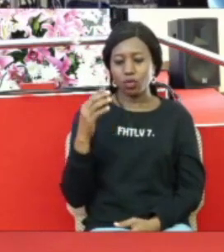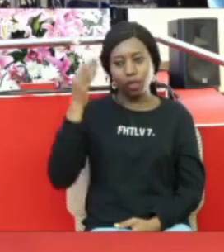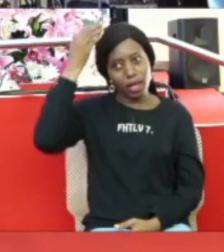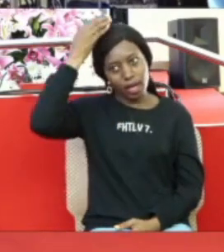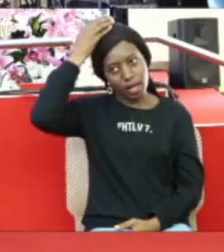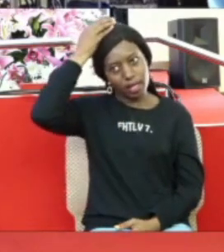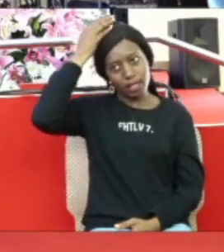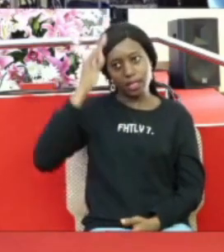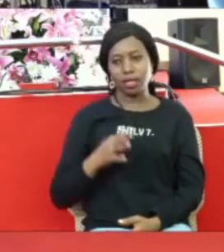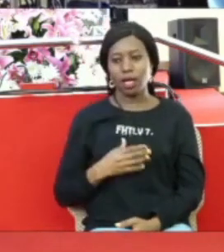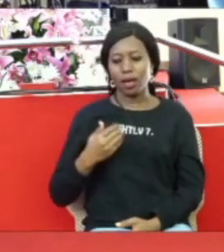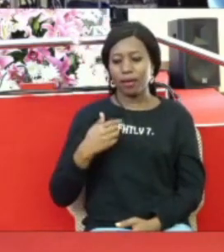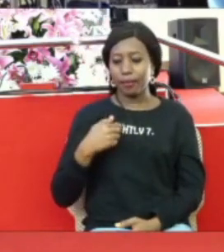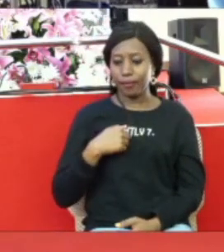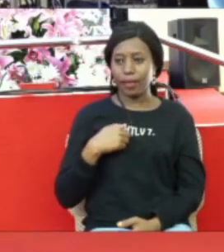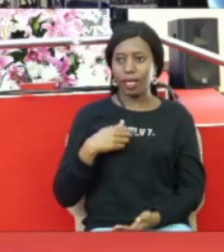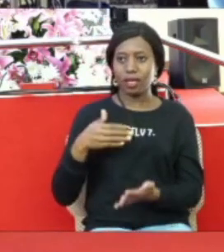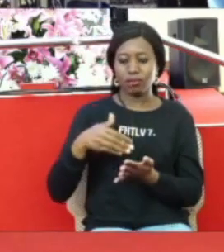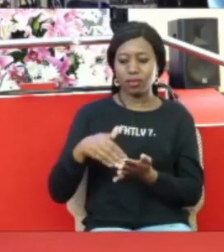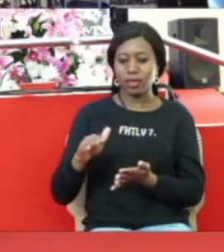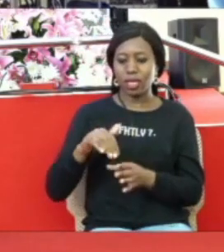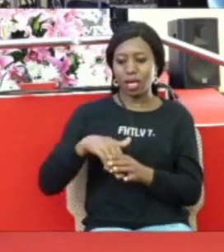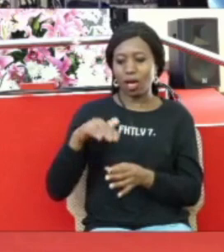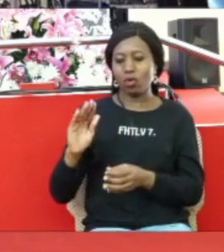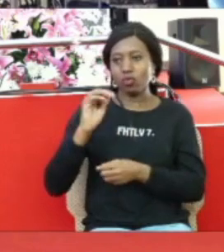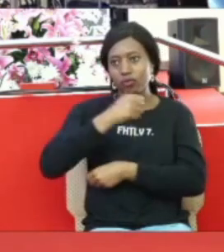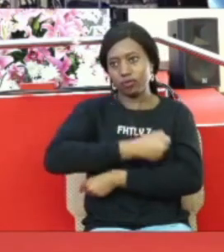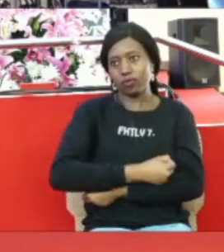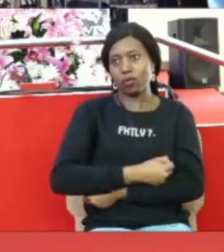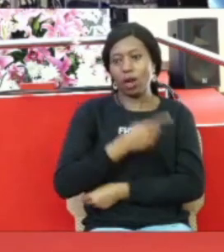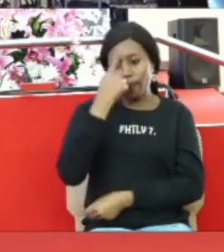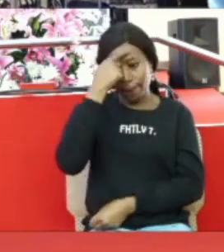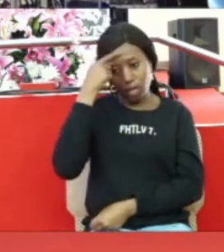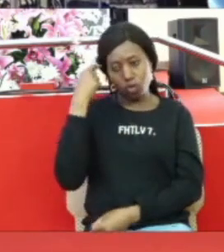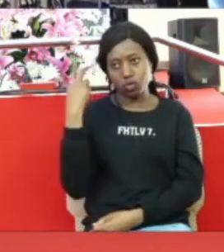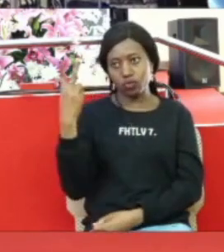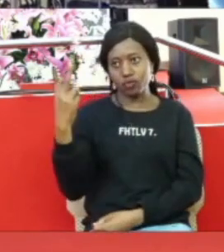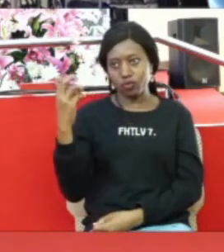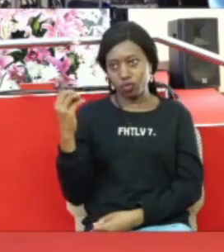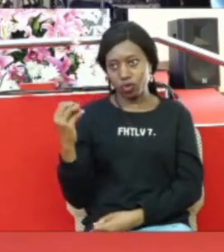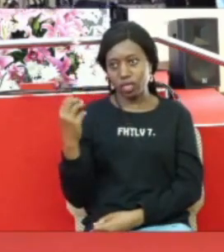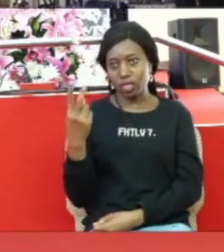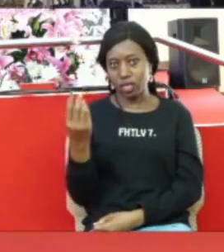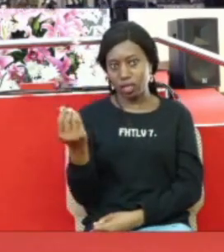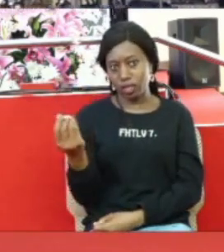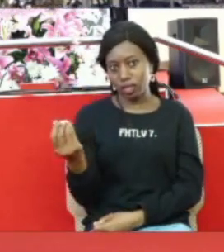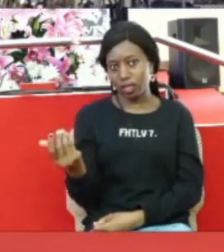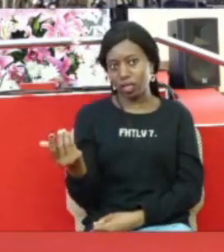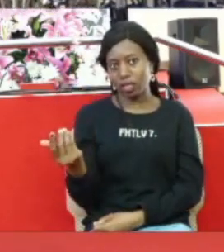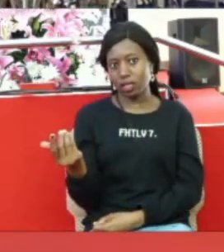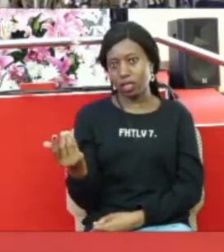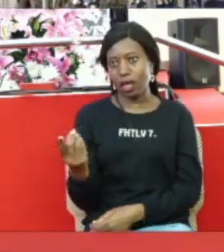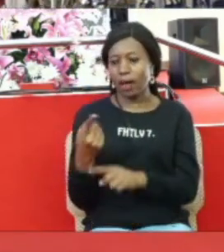shillings. And as I went back to pay the 20 shillings, I felt the Lord telling me, one day, look up at